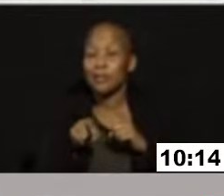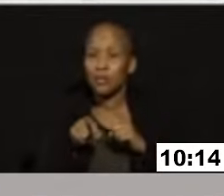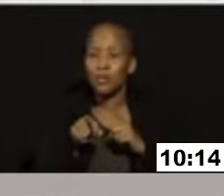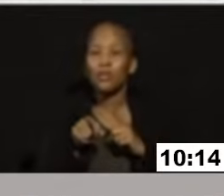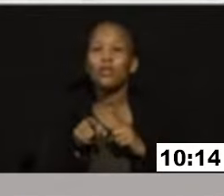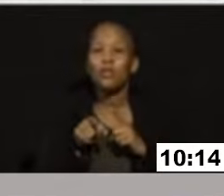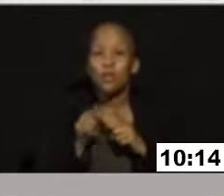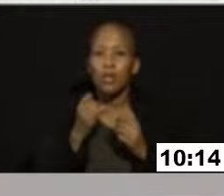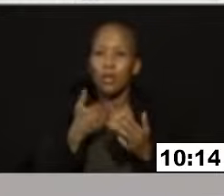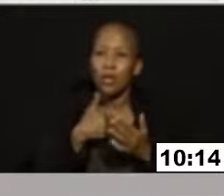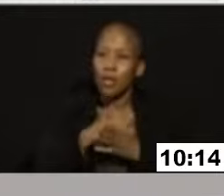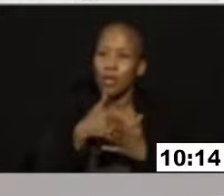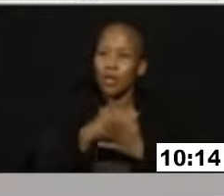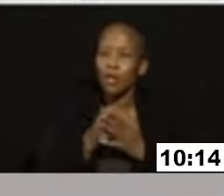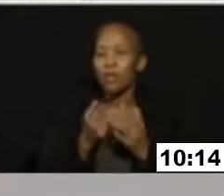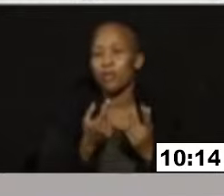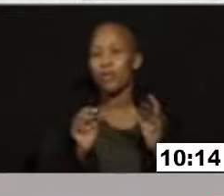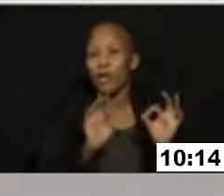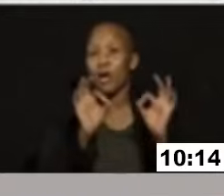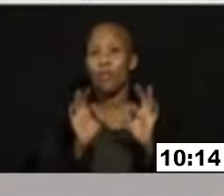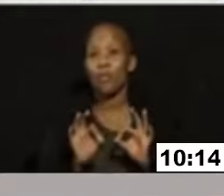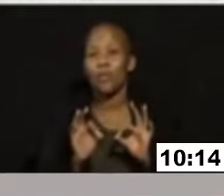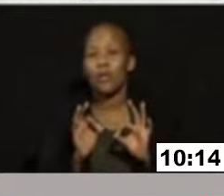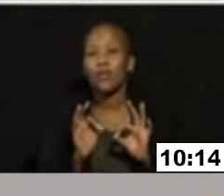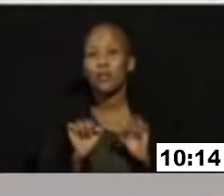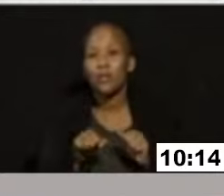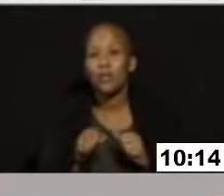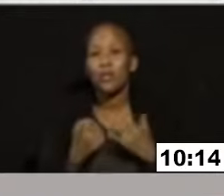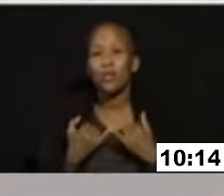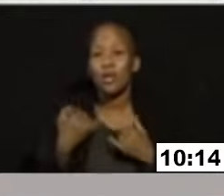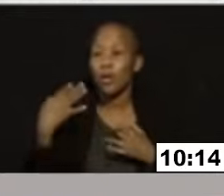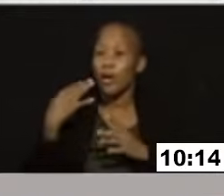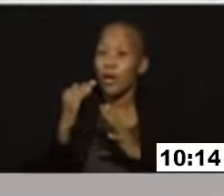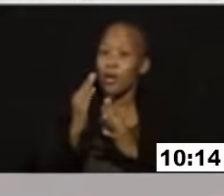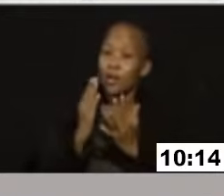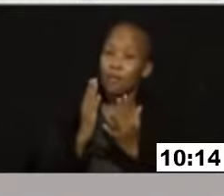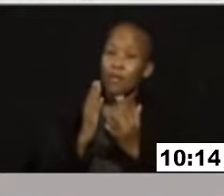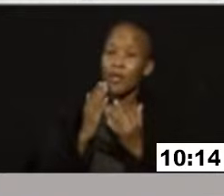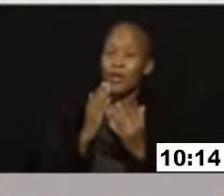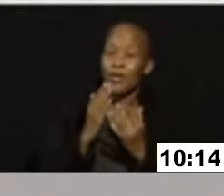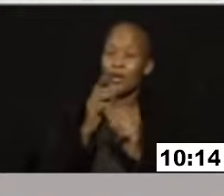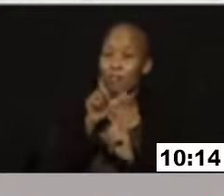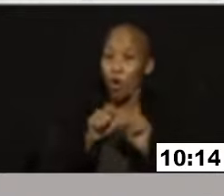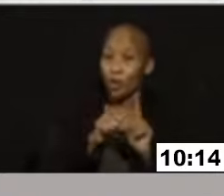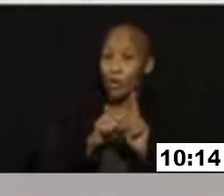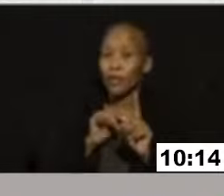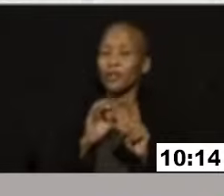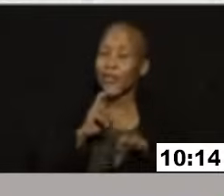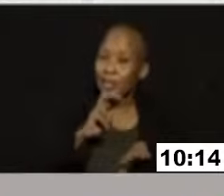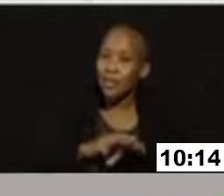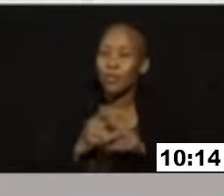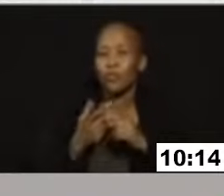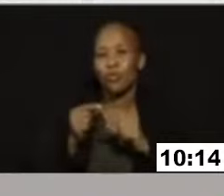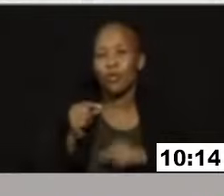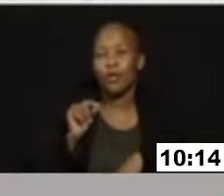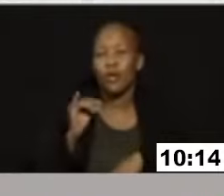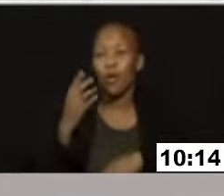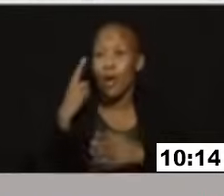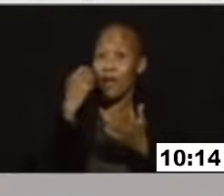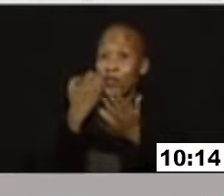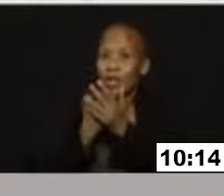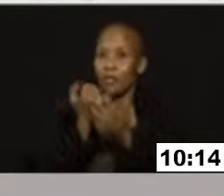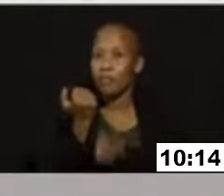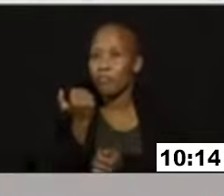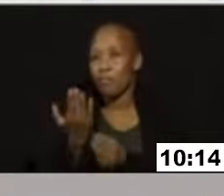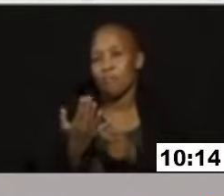conditions as she may deem appropriate, grant leave to an implicated person, and here are the options: to give evidence, to call a witness